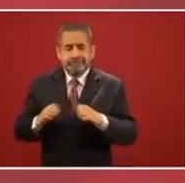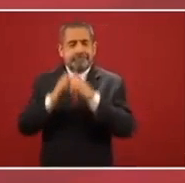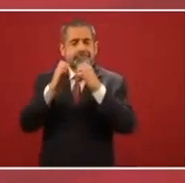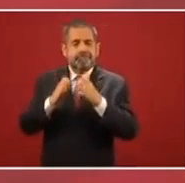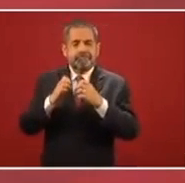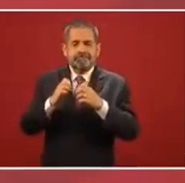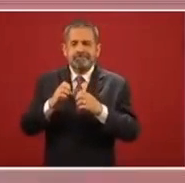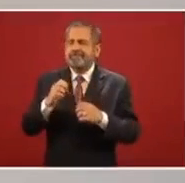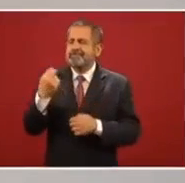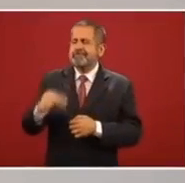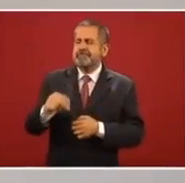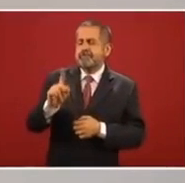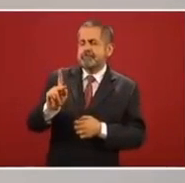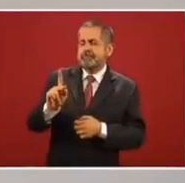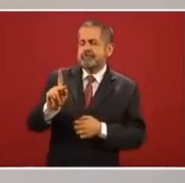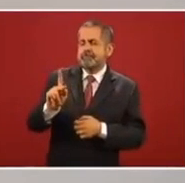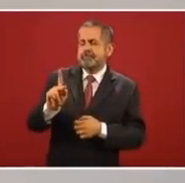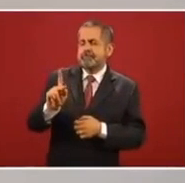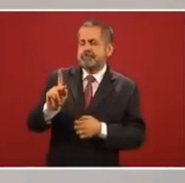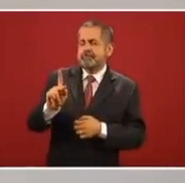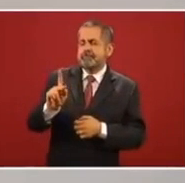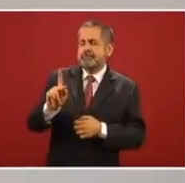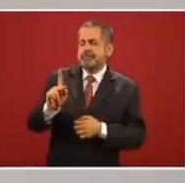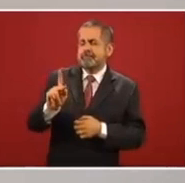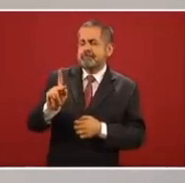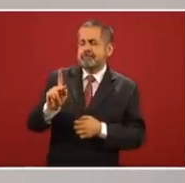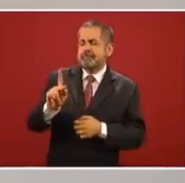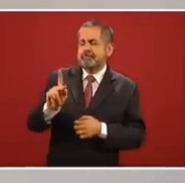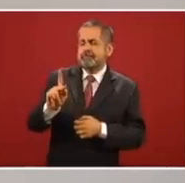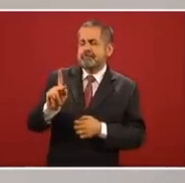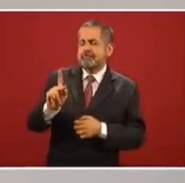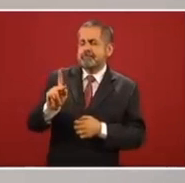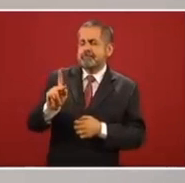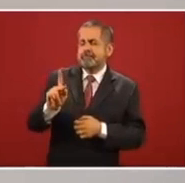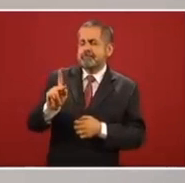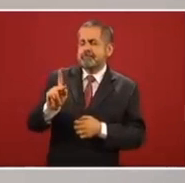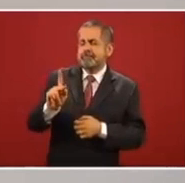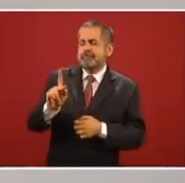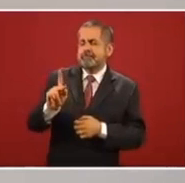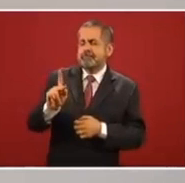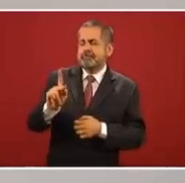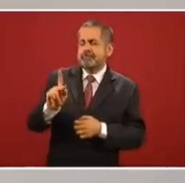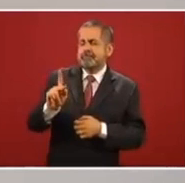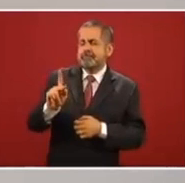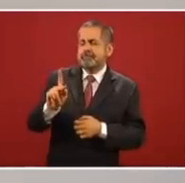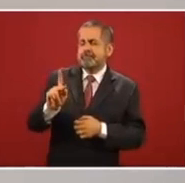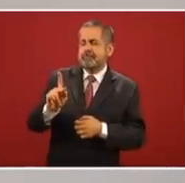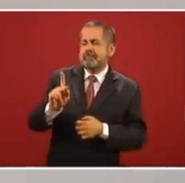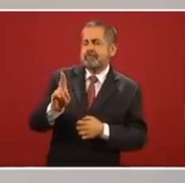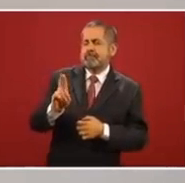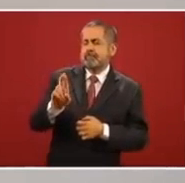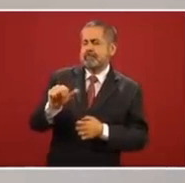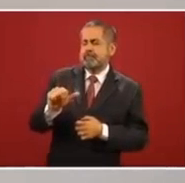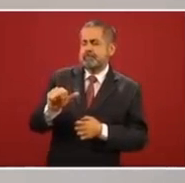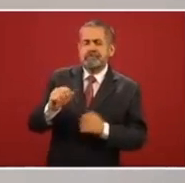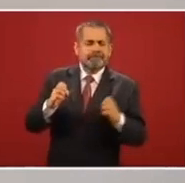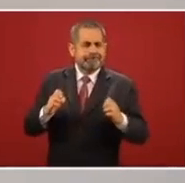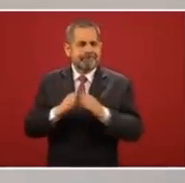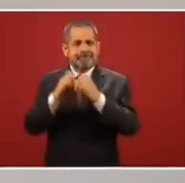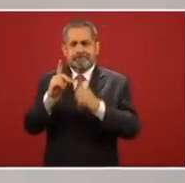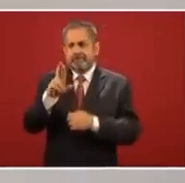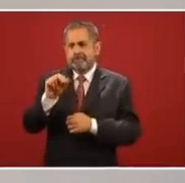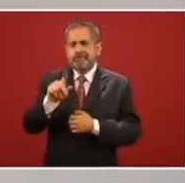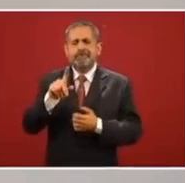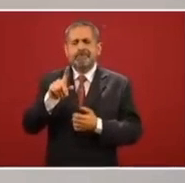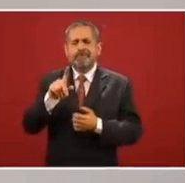Nos referimos a emergencias sanitarias puras, And we refer to pure sanitary emergencies, aquellas que